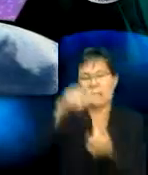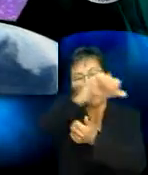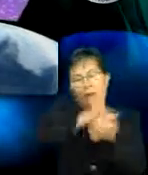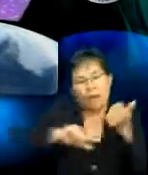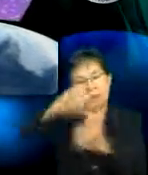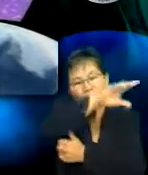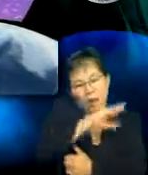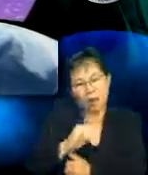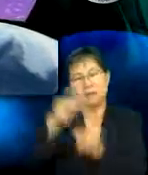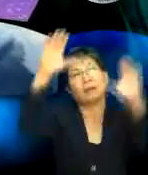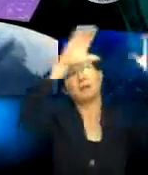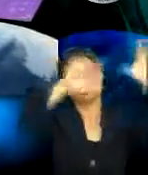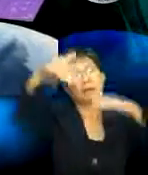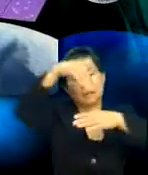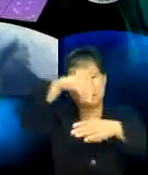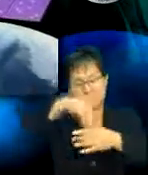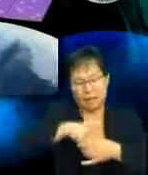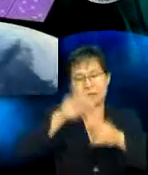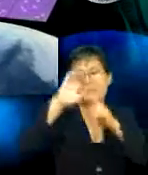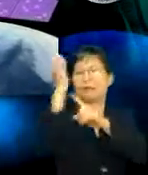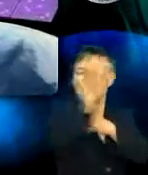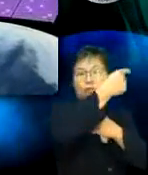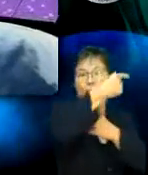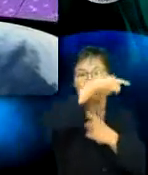composition, and clouds in the atmosphere.